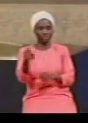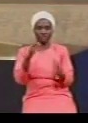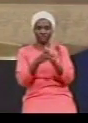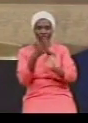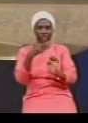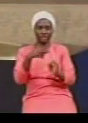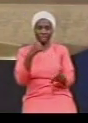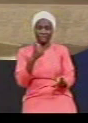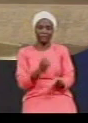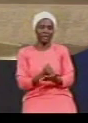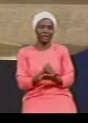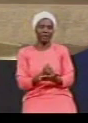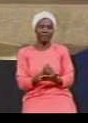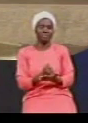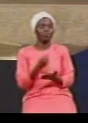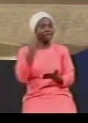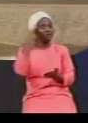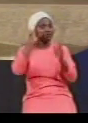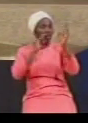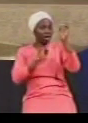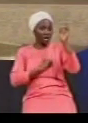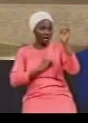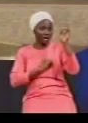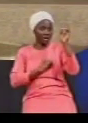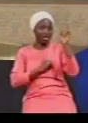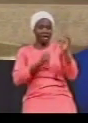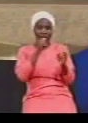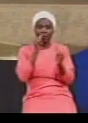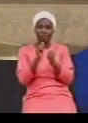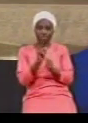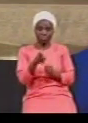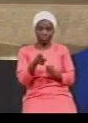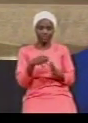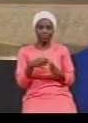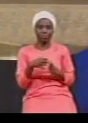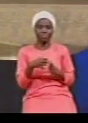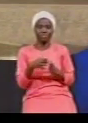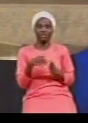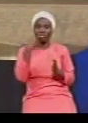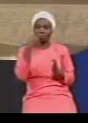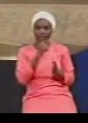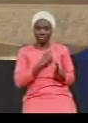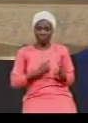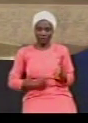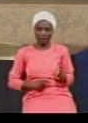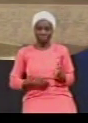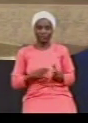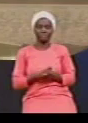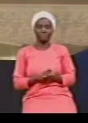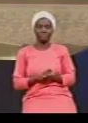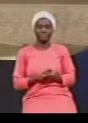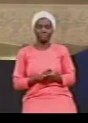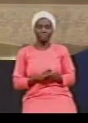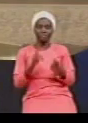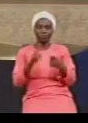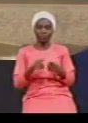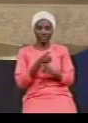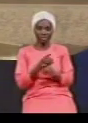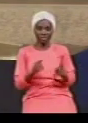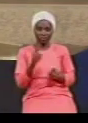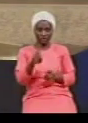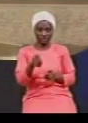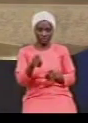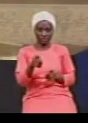thee. For I am with thee, says the Lord, to deliver